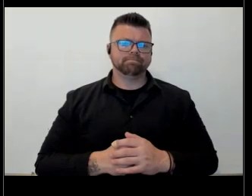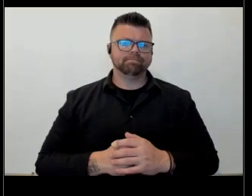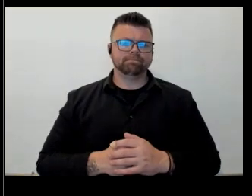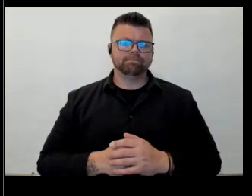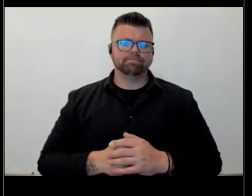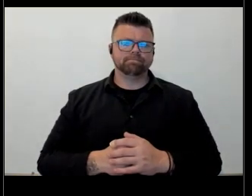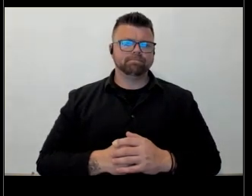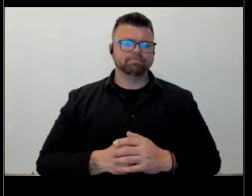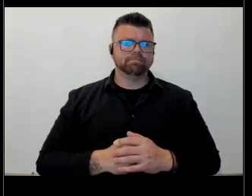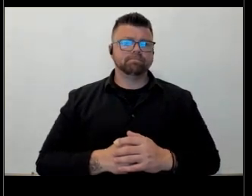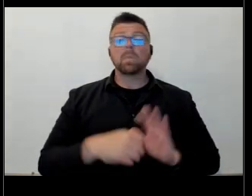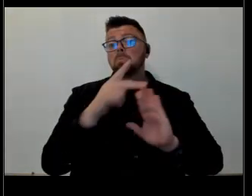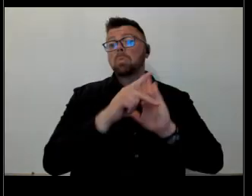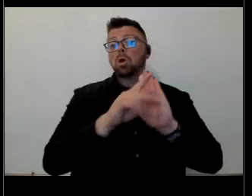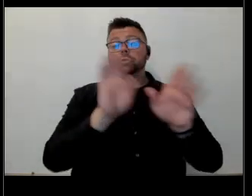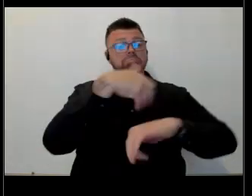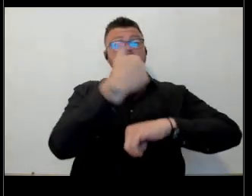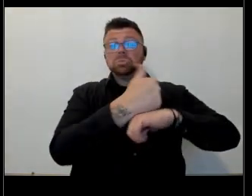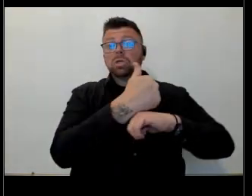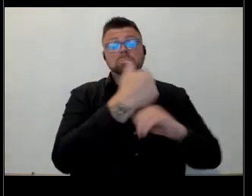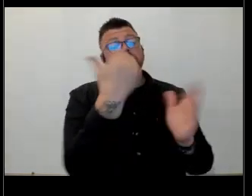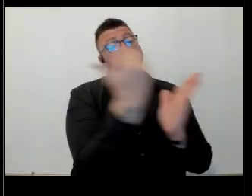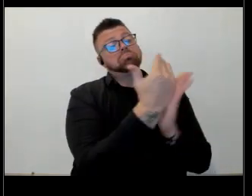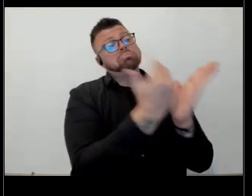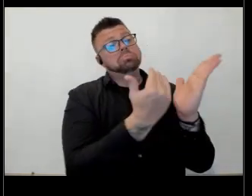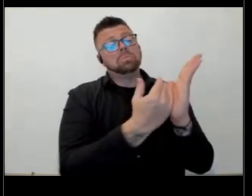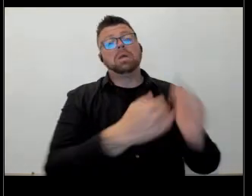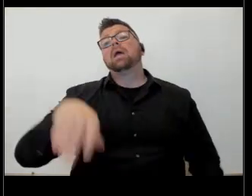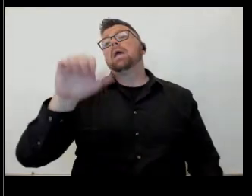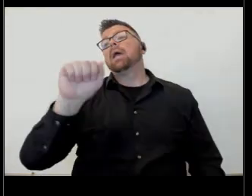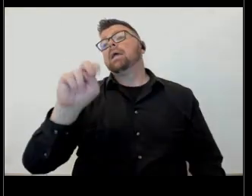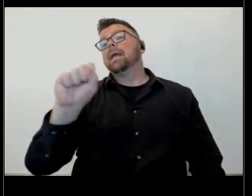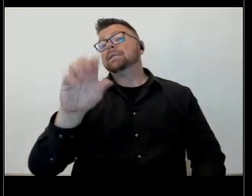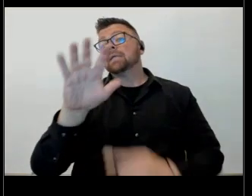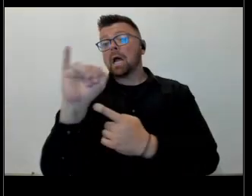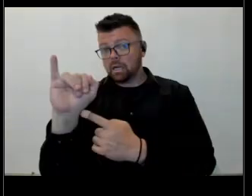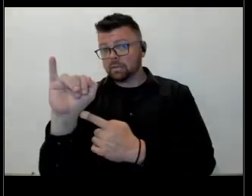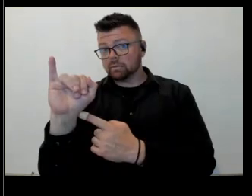The guidelines establish ANSI